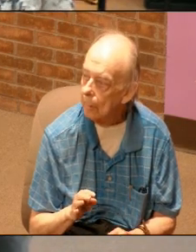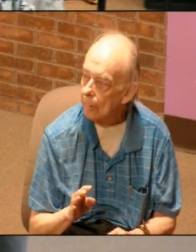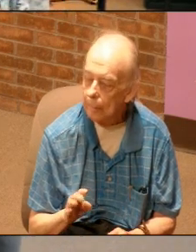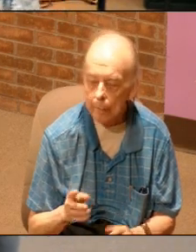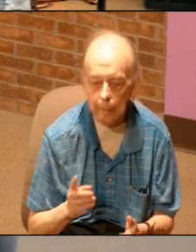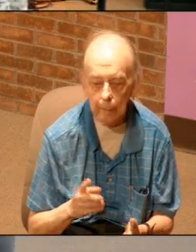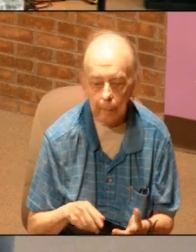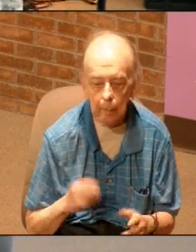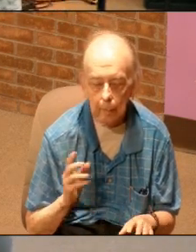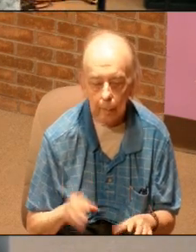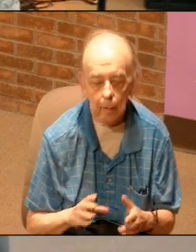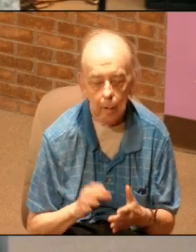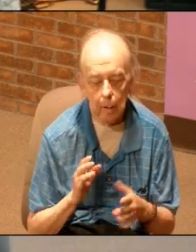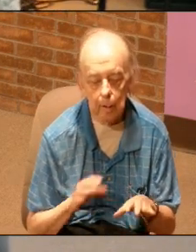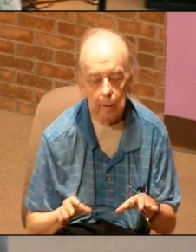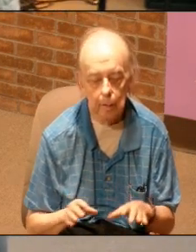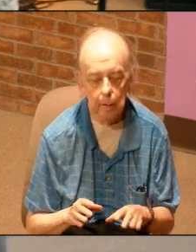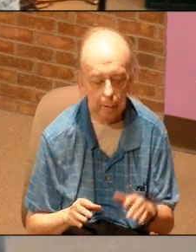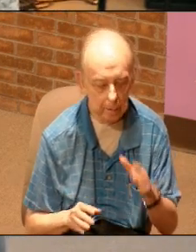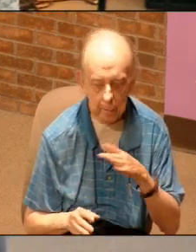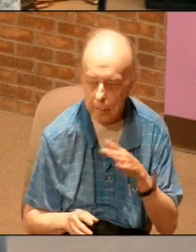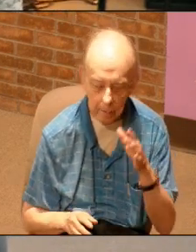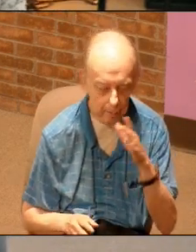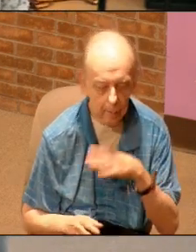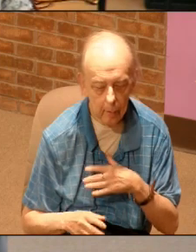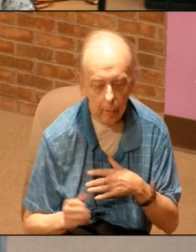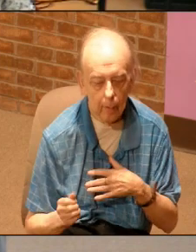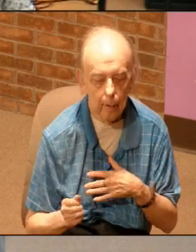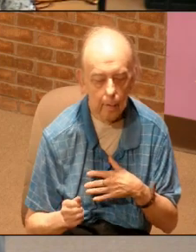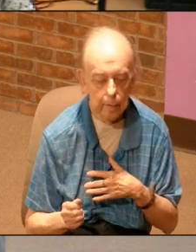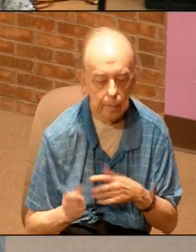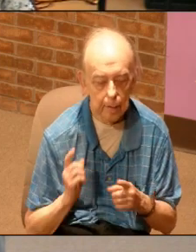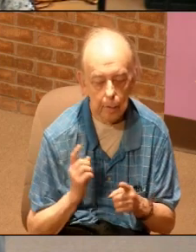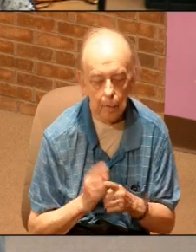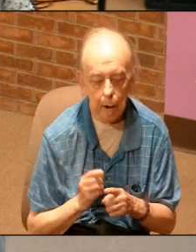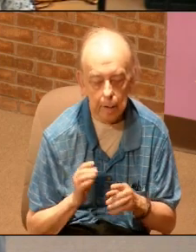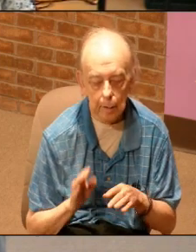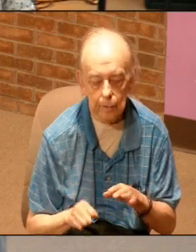And so what we've got to learn to do, ladies and gentlemen, is take the proper step